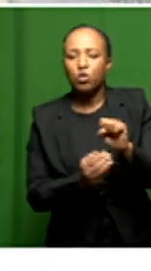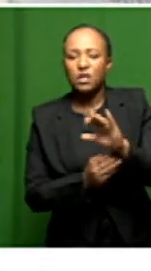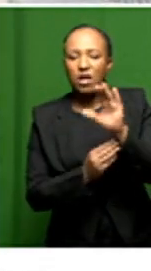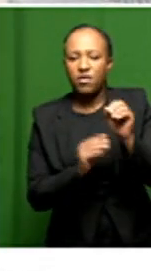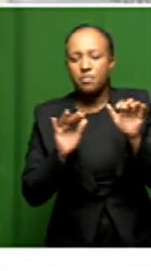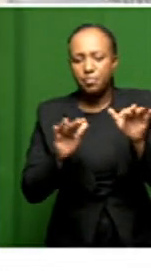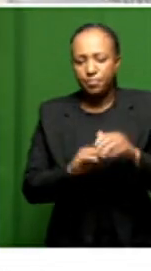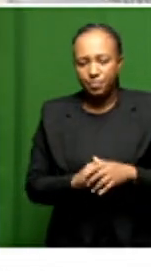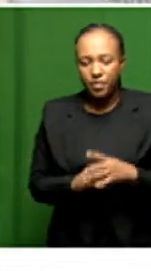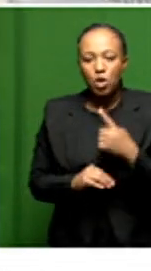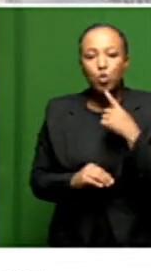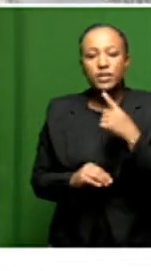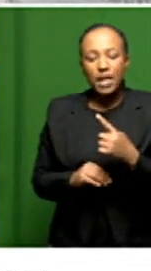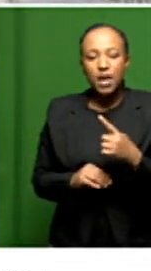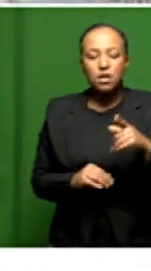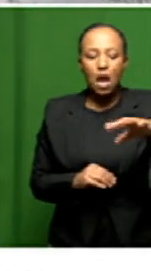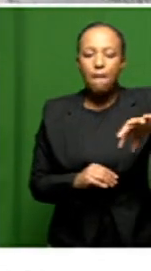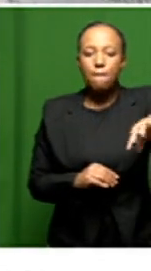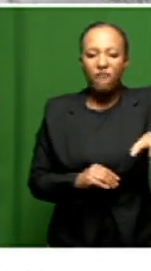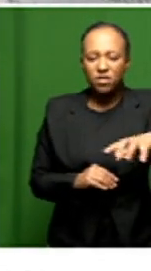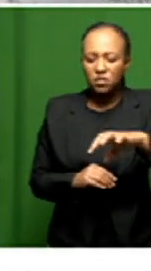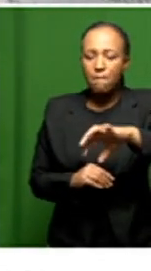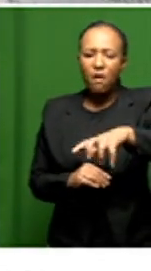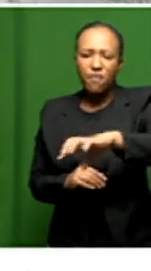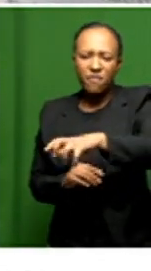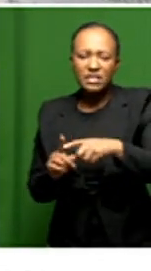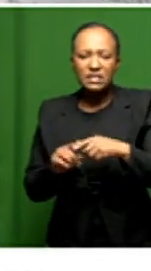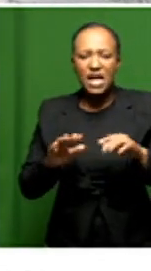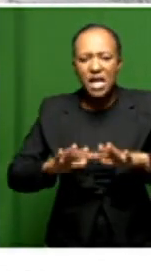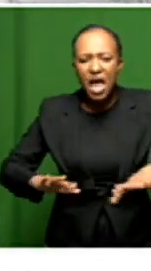say, different provinces, different areas, different.